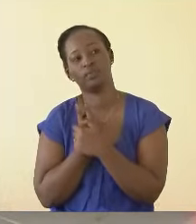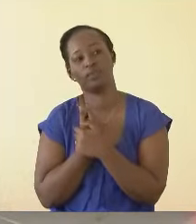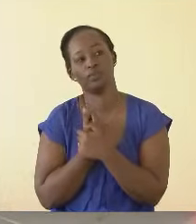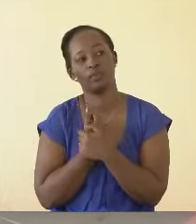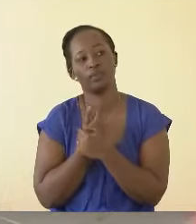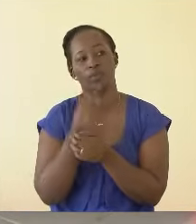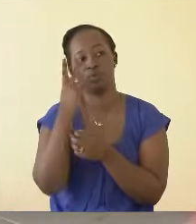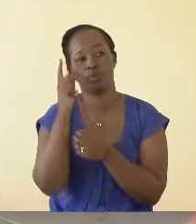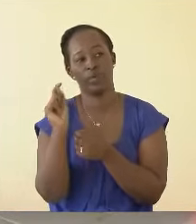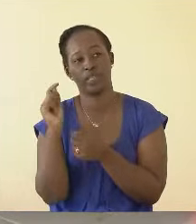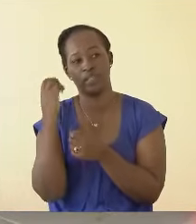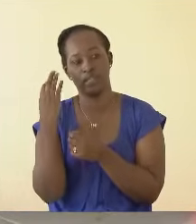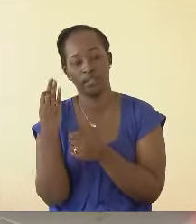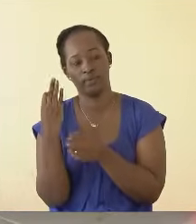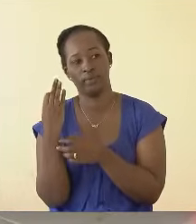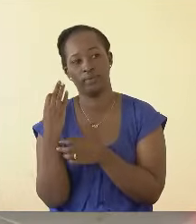2,300,000,